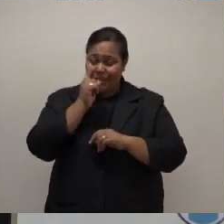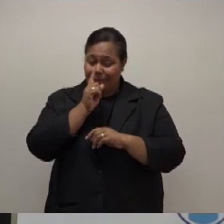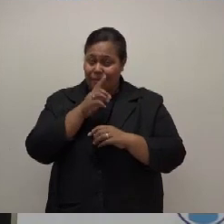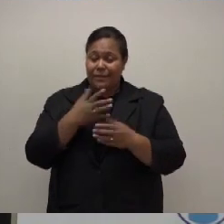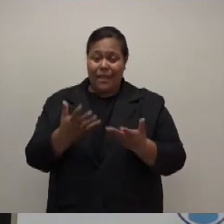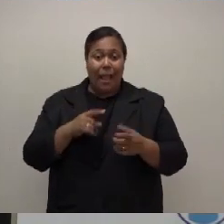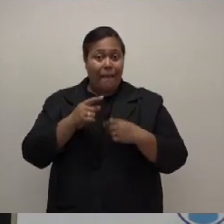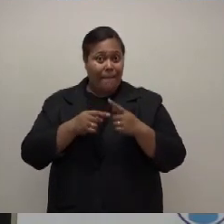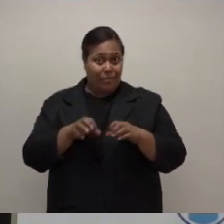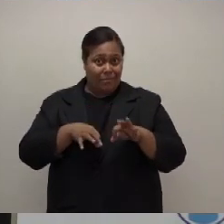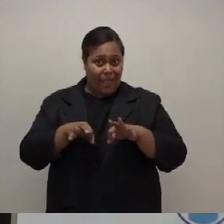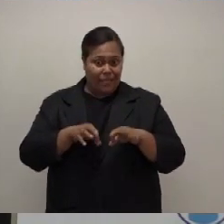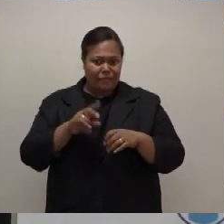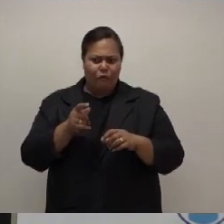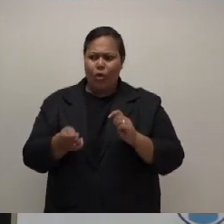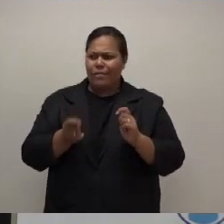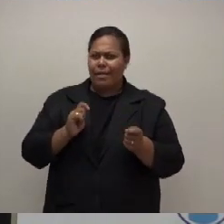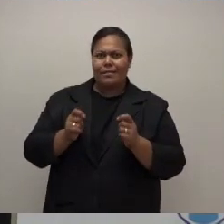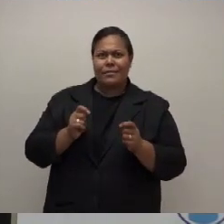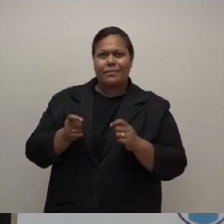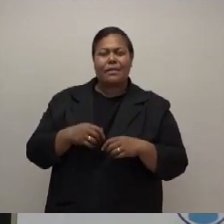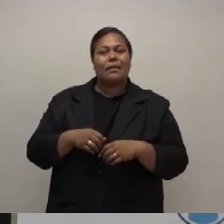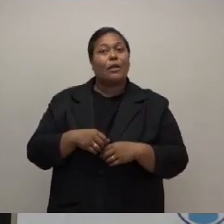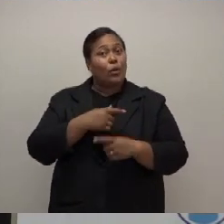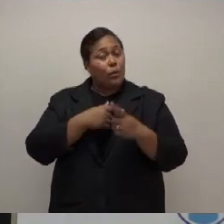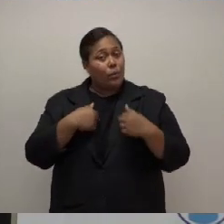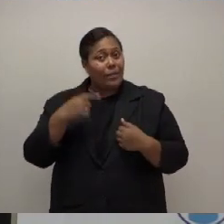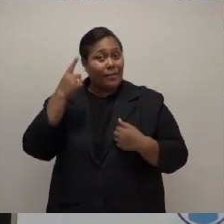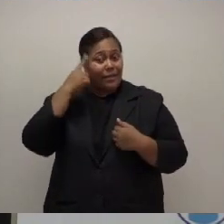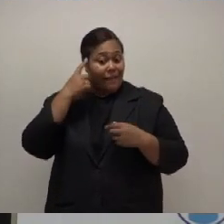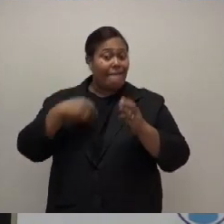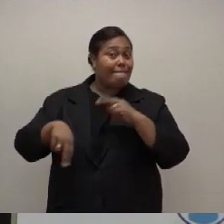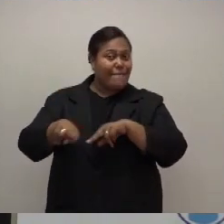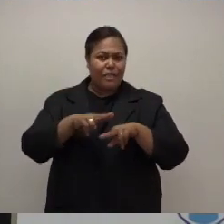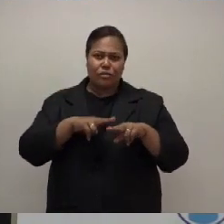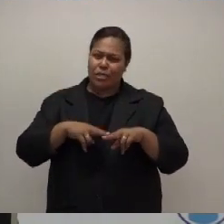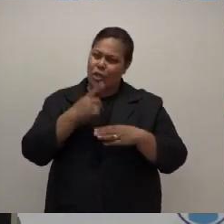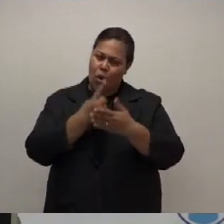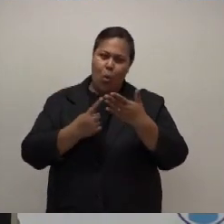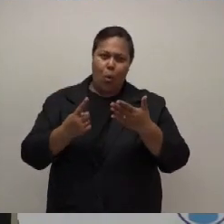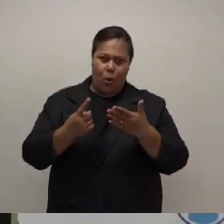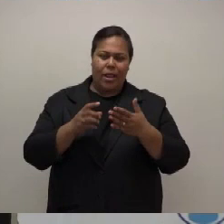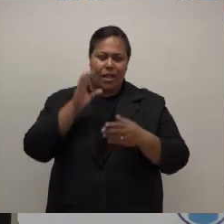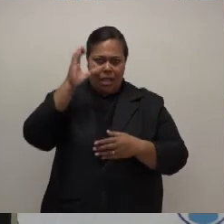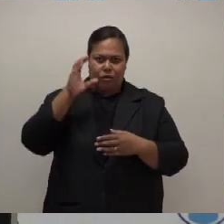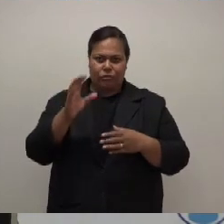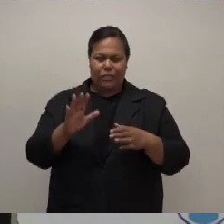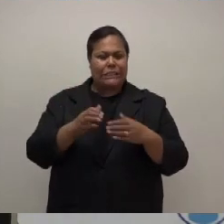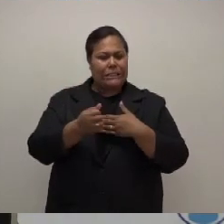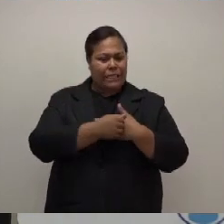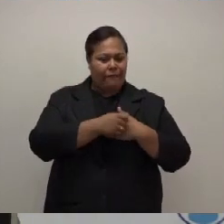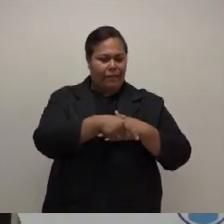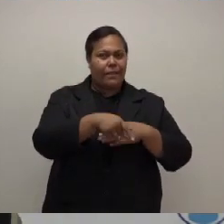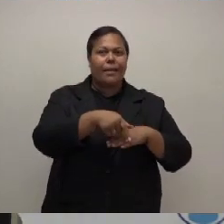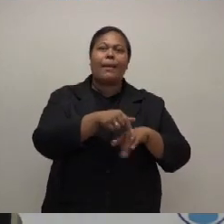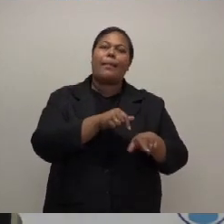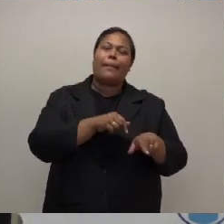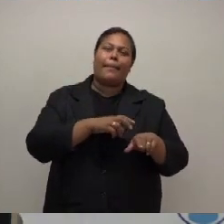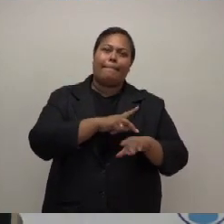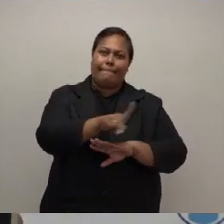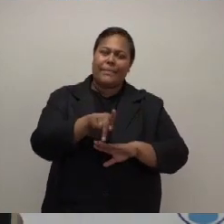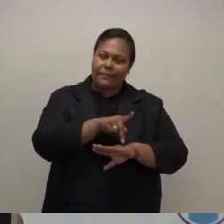testing metrics, we consider Fiji to be the only COVID-contained country in the Pacific. So for the time